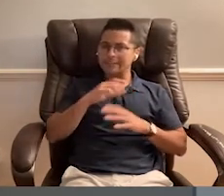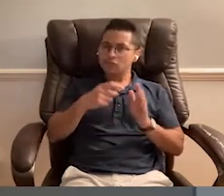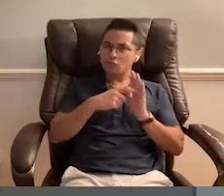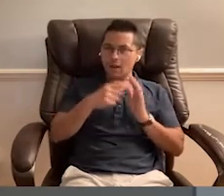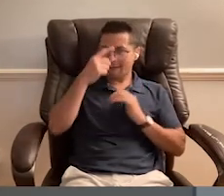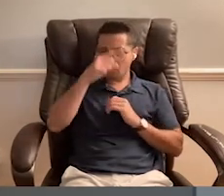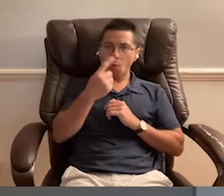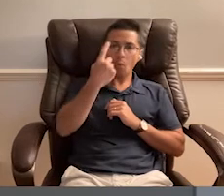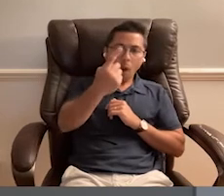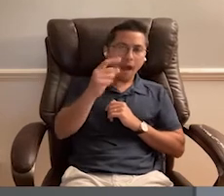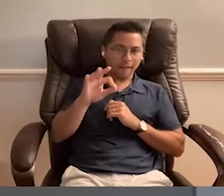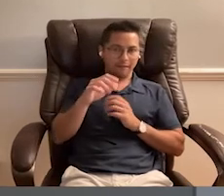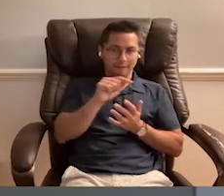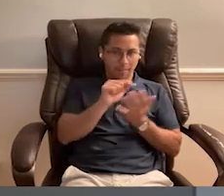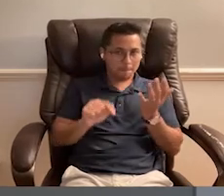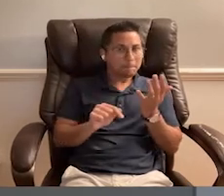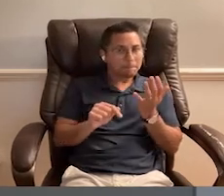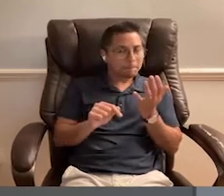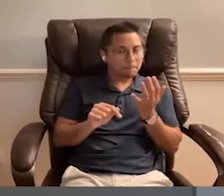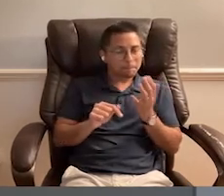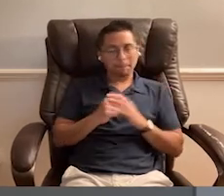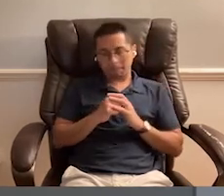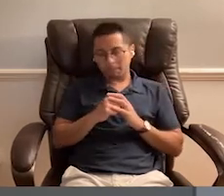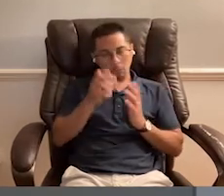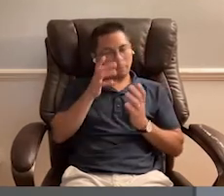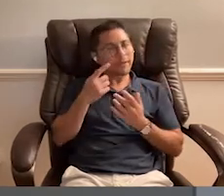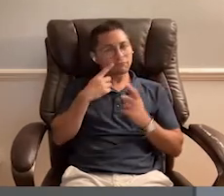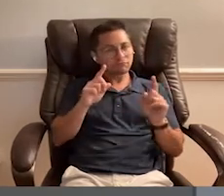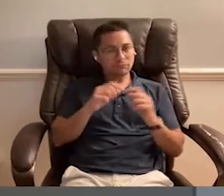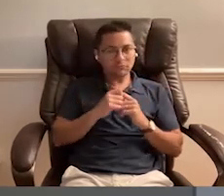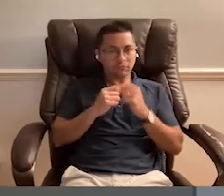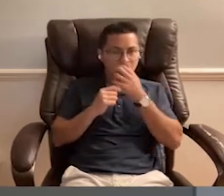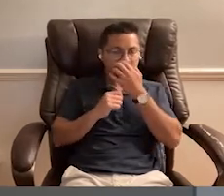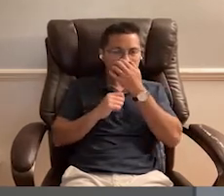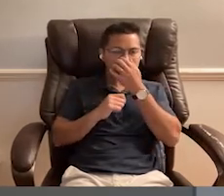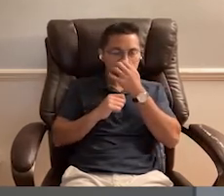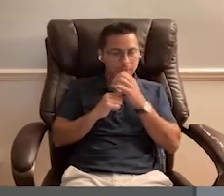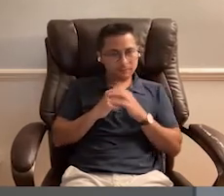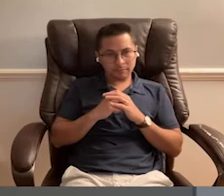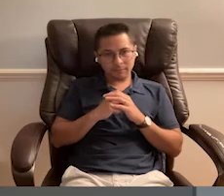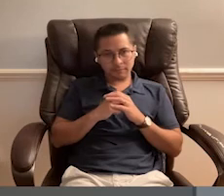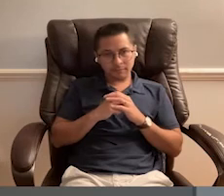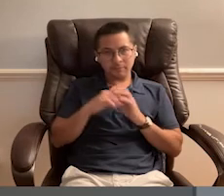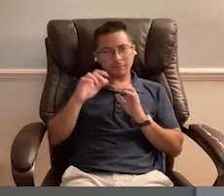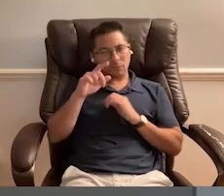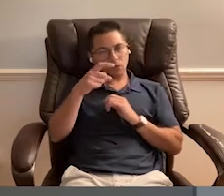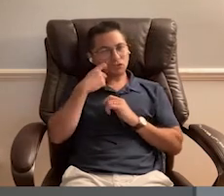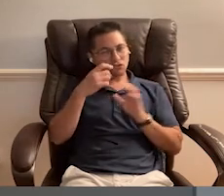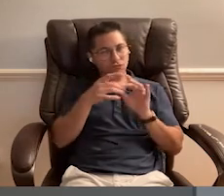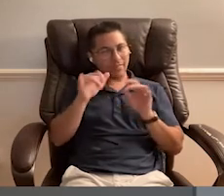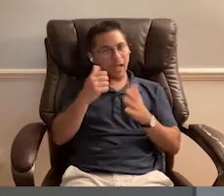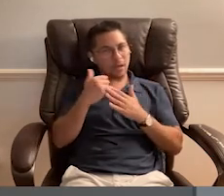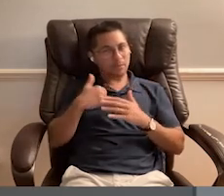So all they have to meet is, you know, the criteria for one of them and be eligible. Yes, sir. Yeah, that what